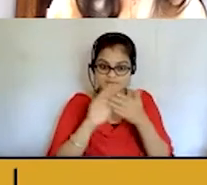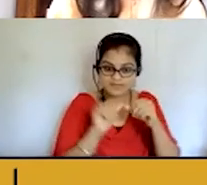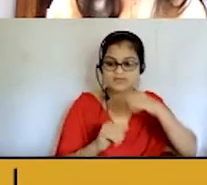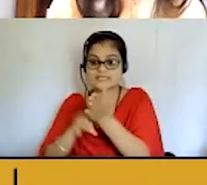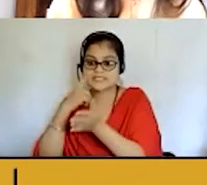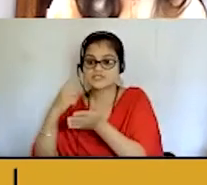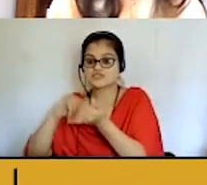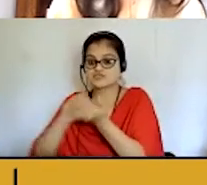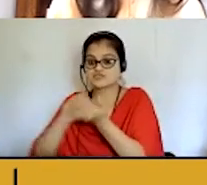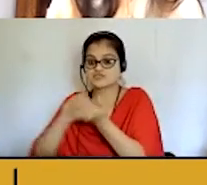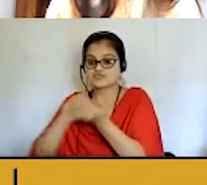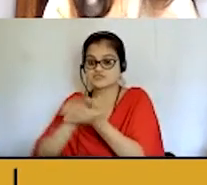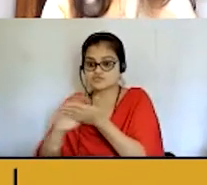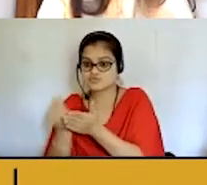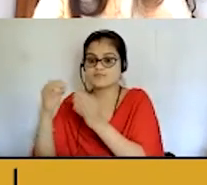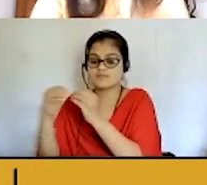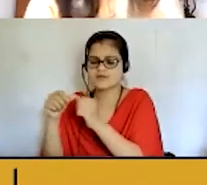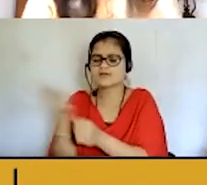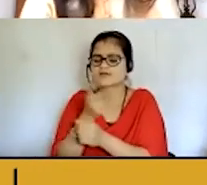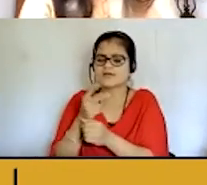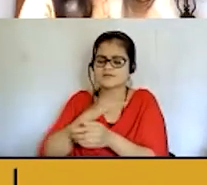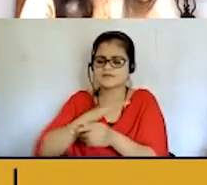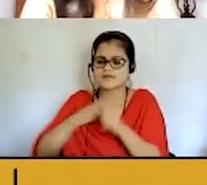Rajiv, why don't you take over now? Yeah, so